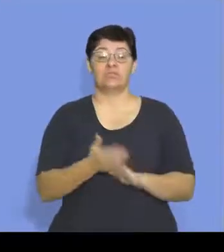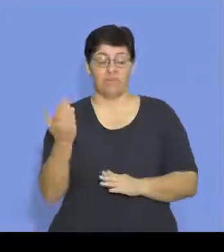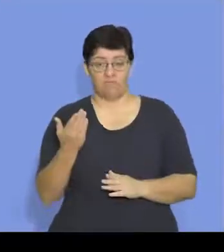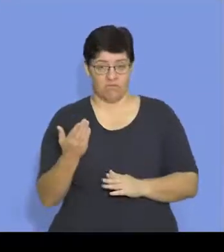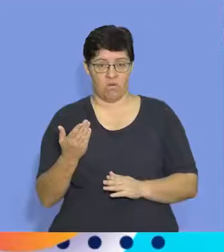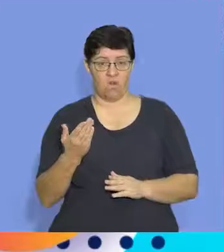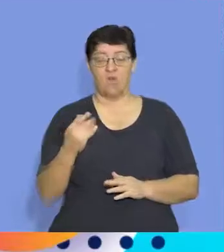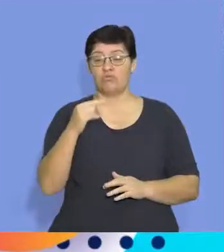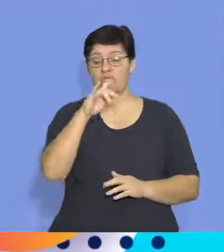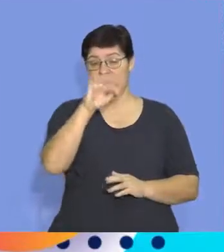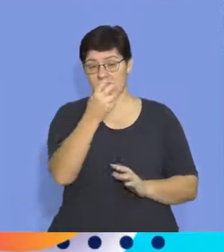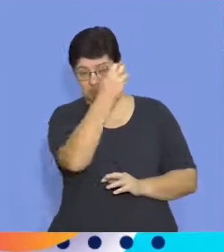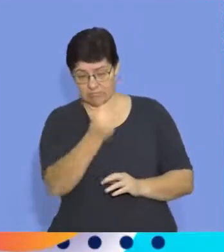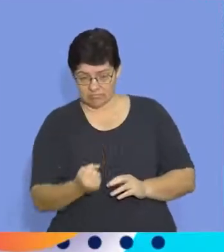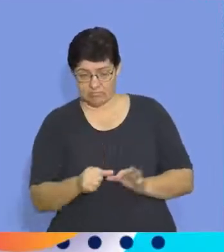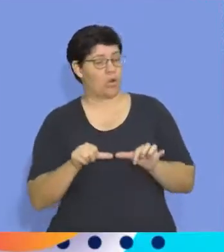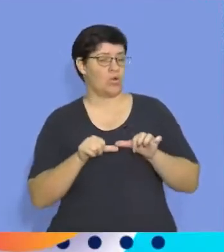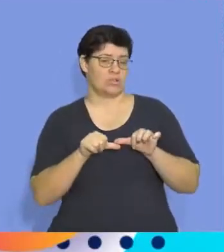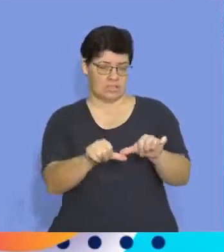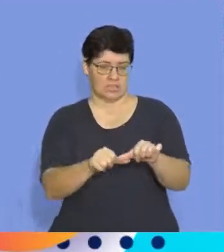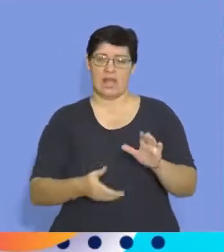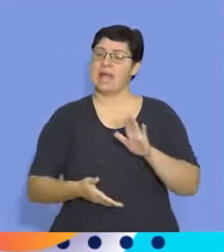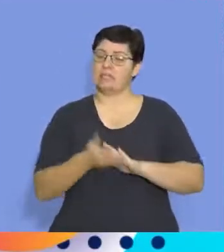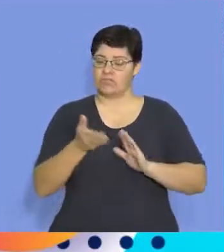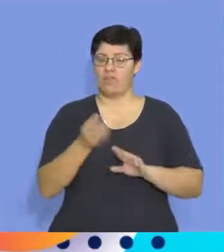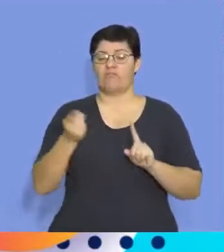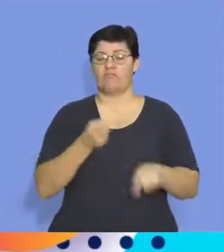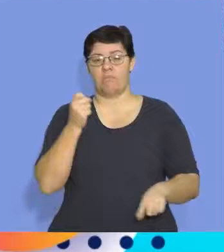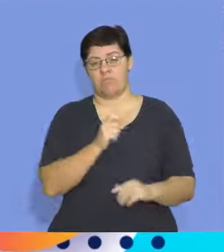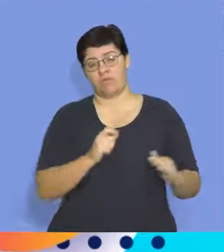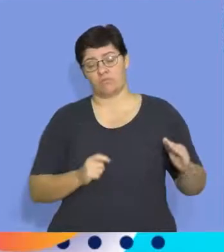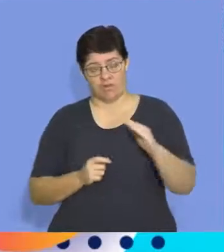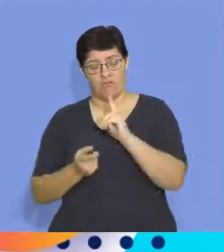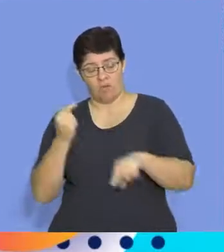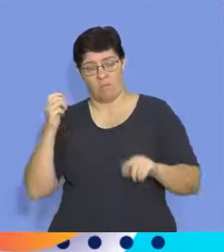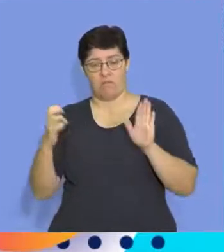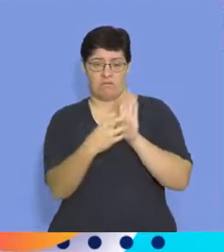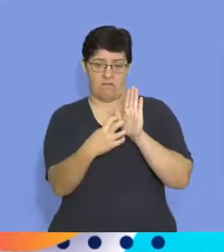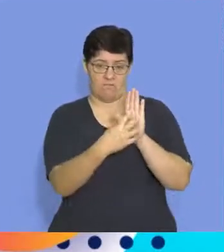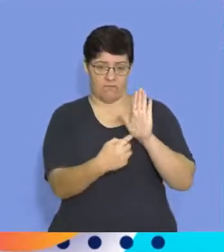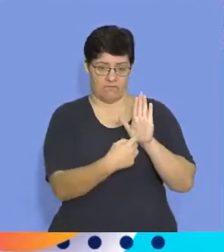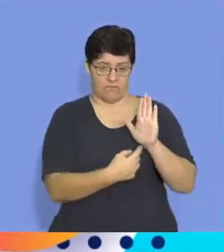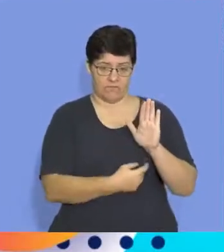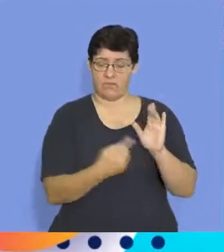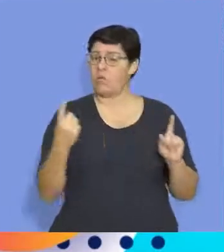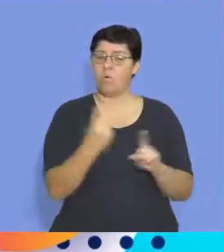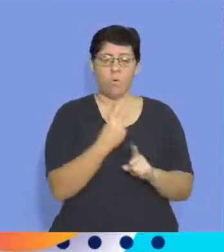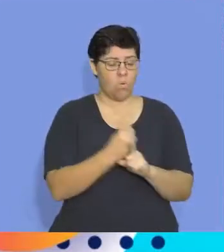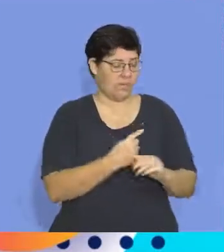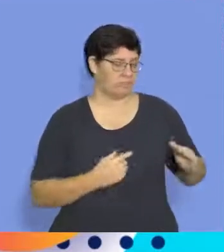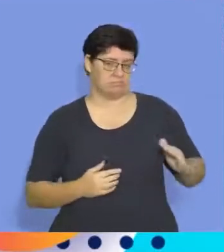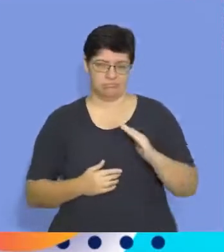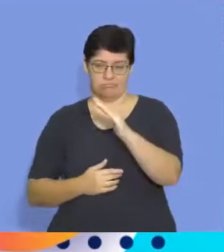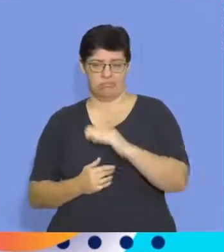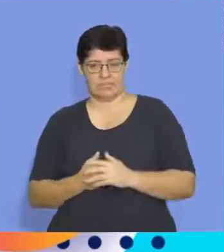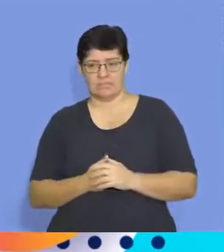constant. I can get acceleration from the gradient of this graph. And it's always going to be a straight line.